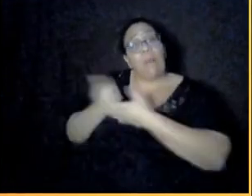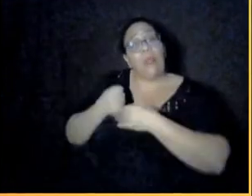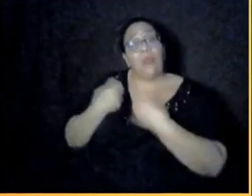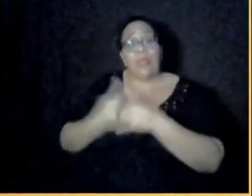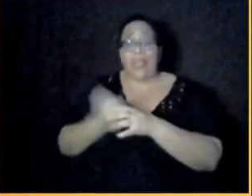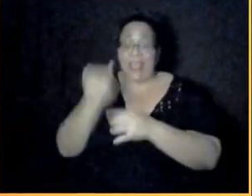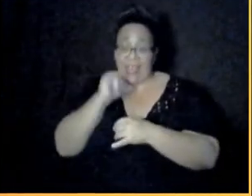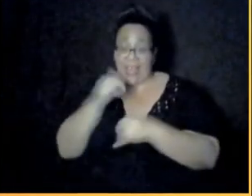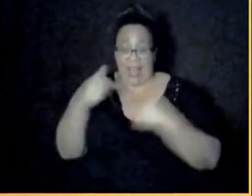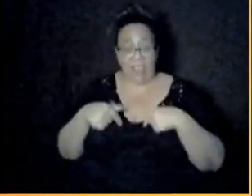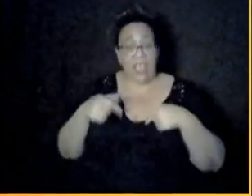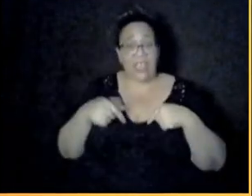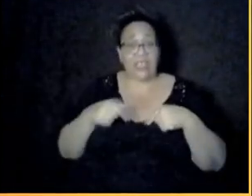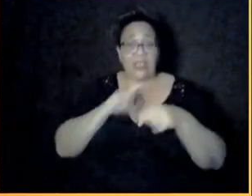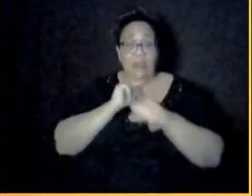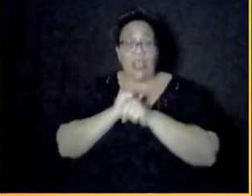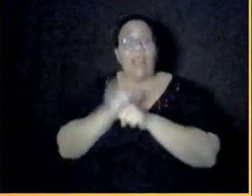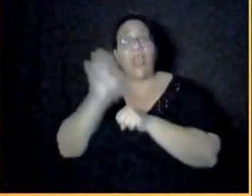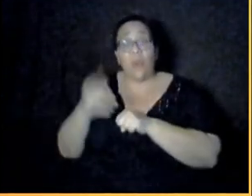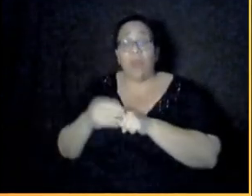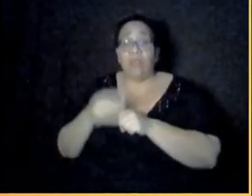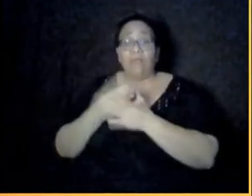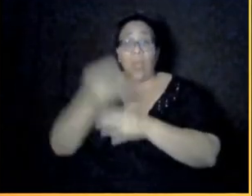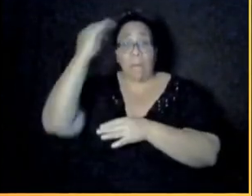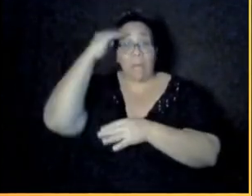would have been like in a mental institute right now. Like, I